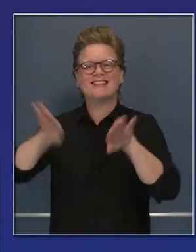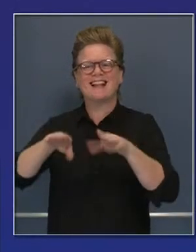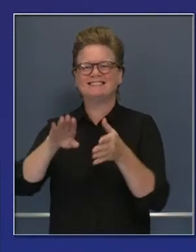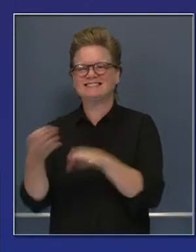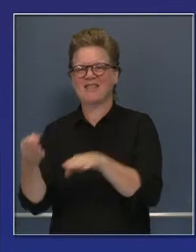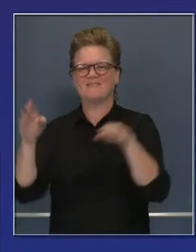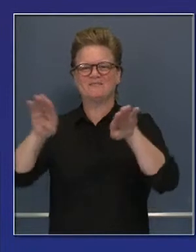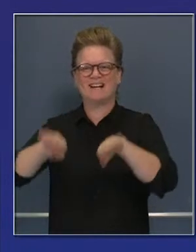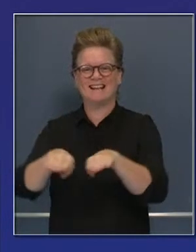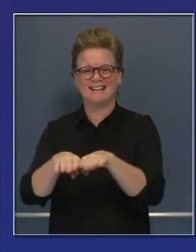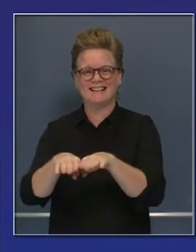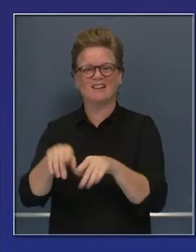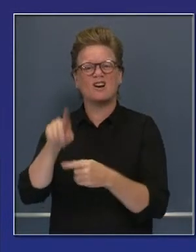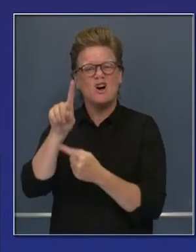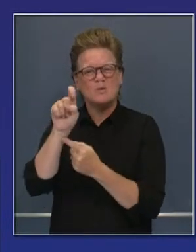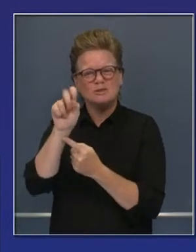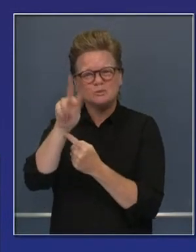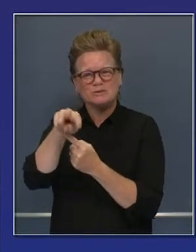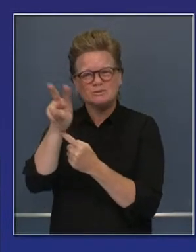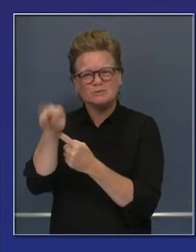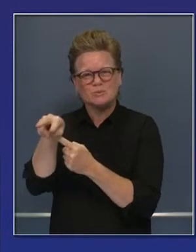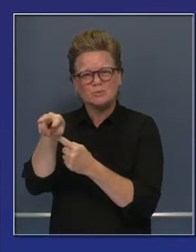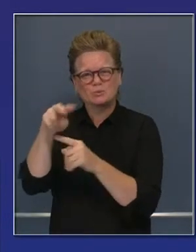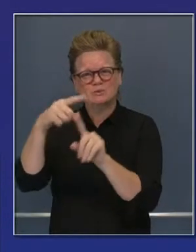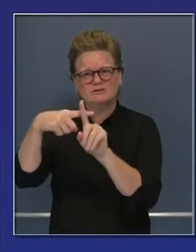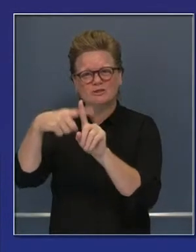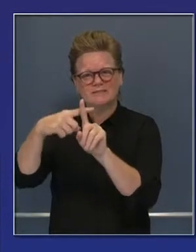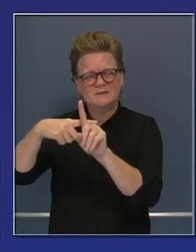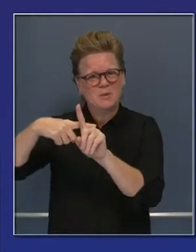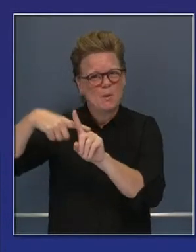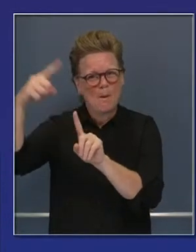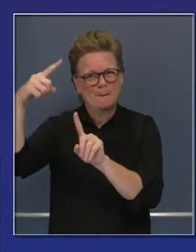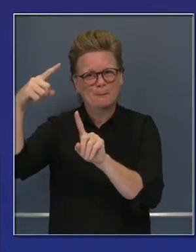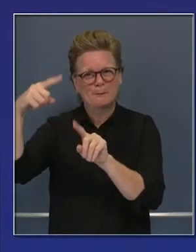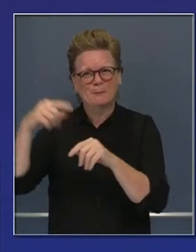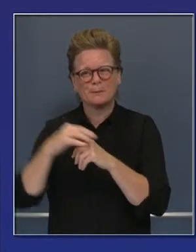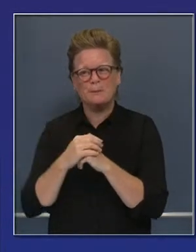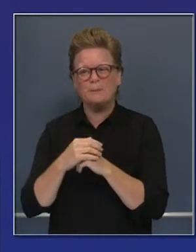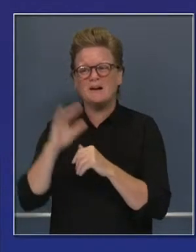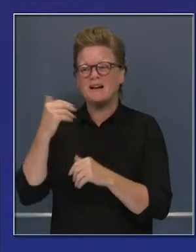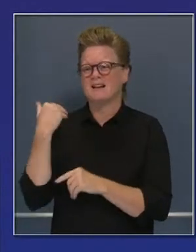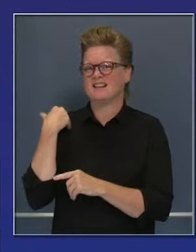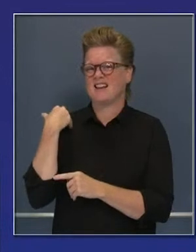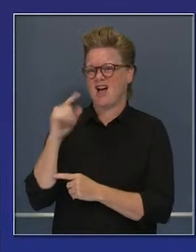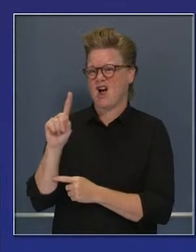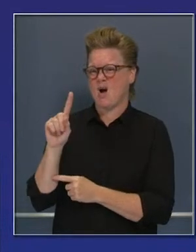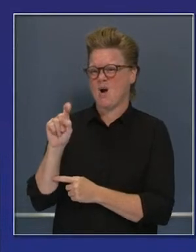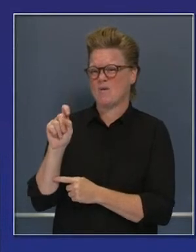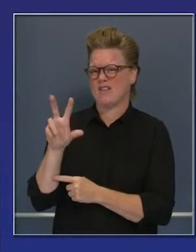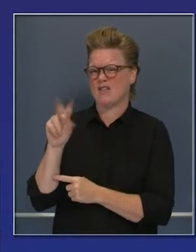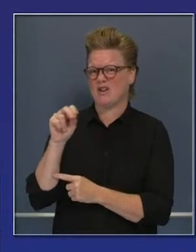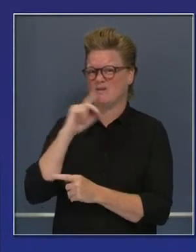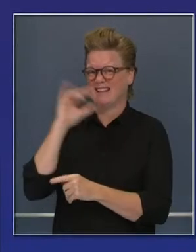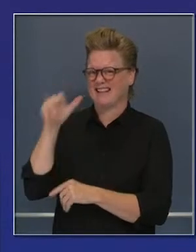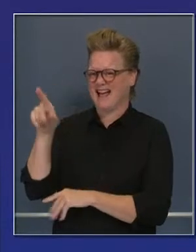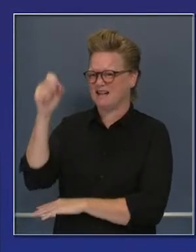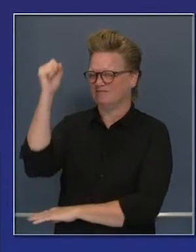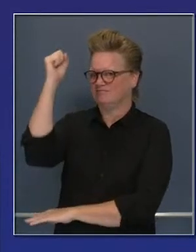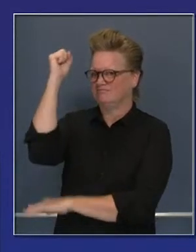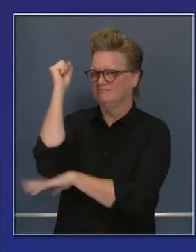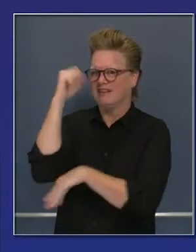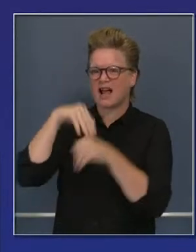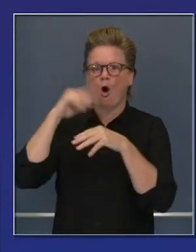historic standards. You recall Death Valley had 130-degree record, historic, arguably world record